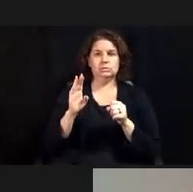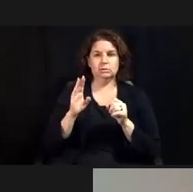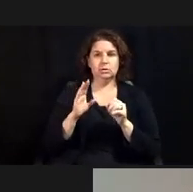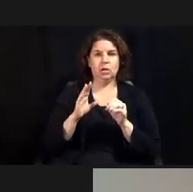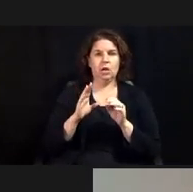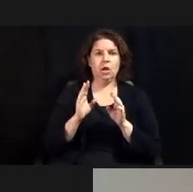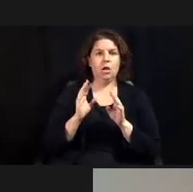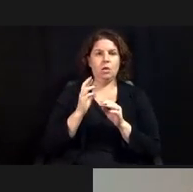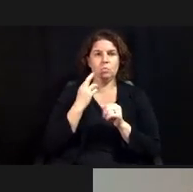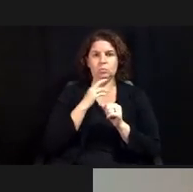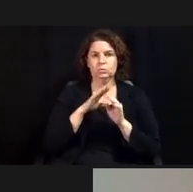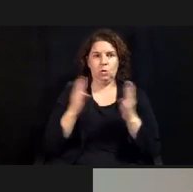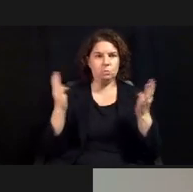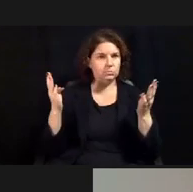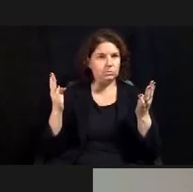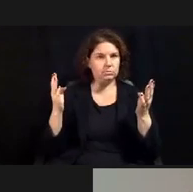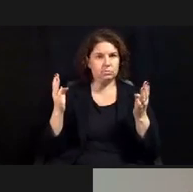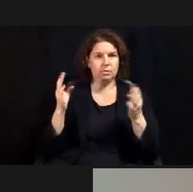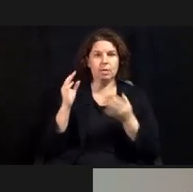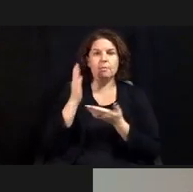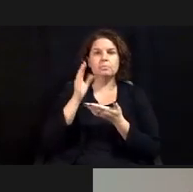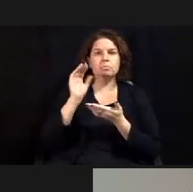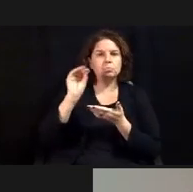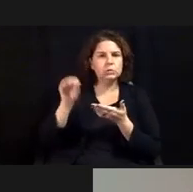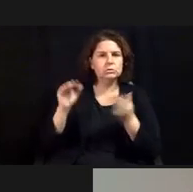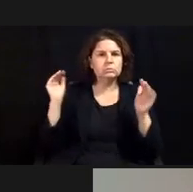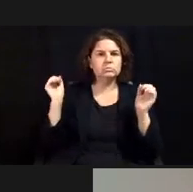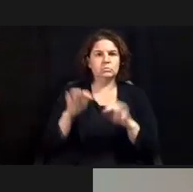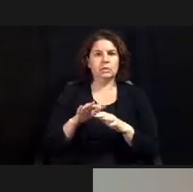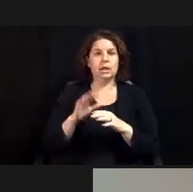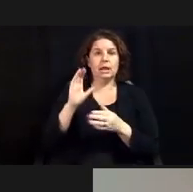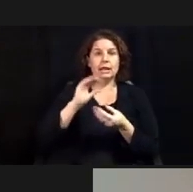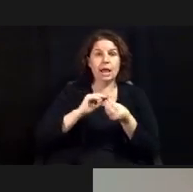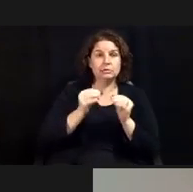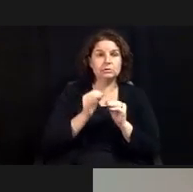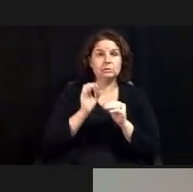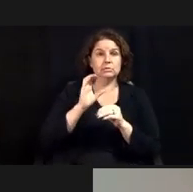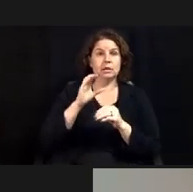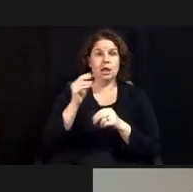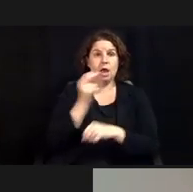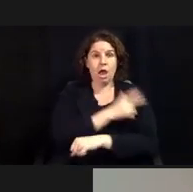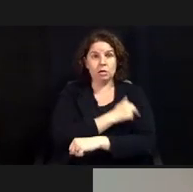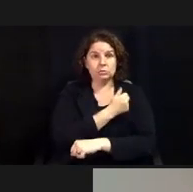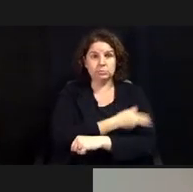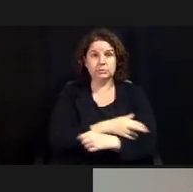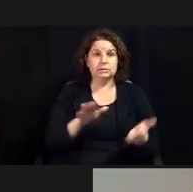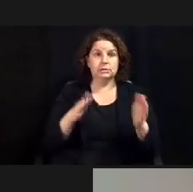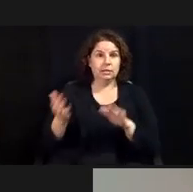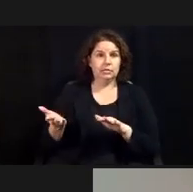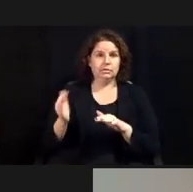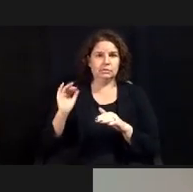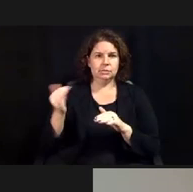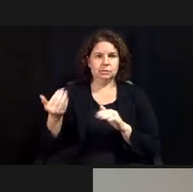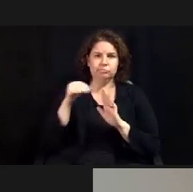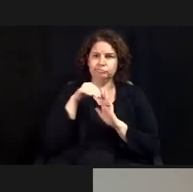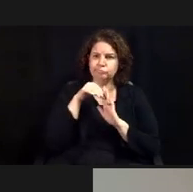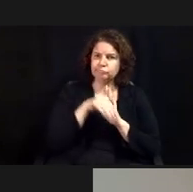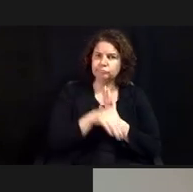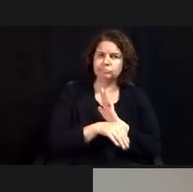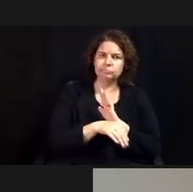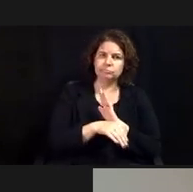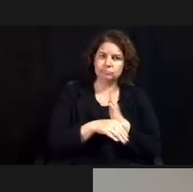case counts, hospitalizations, and death seem to be on the decline in that state. Will California and